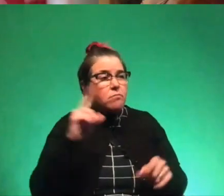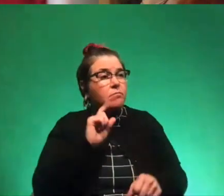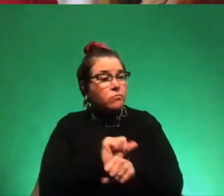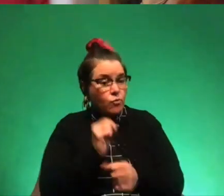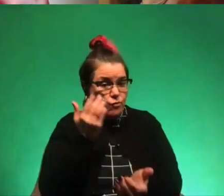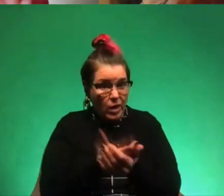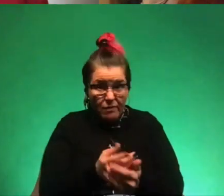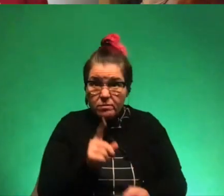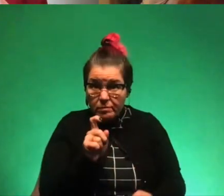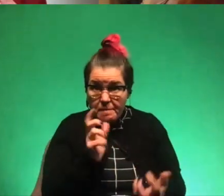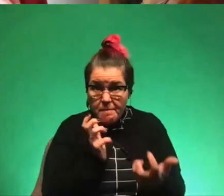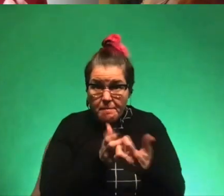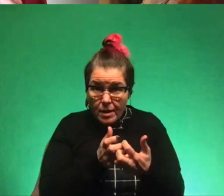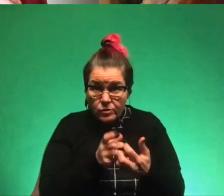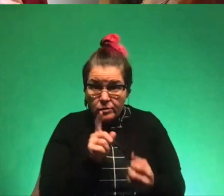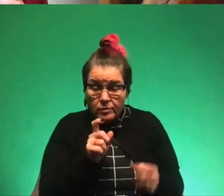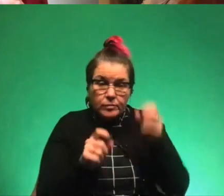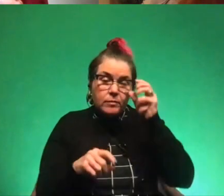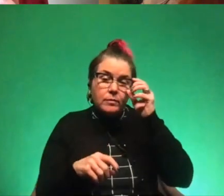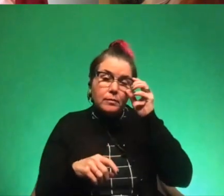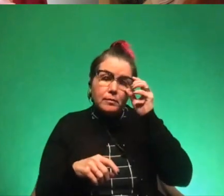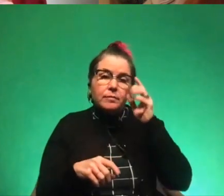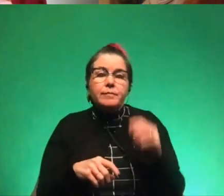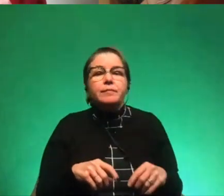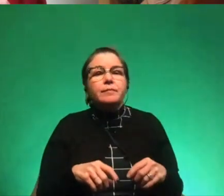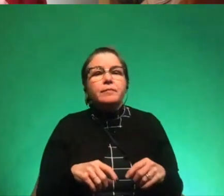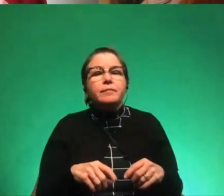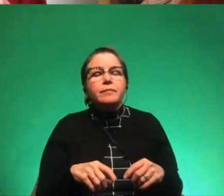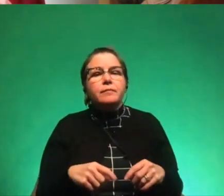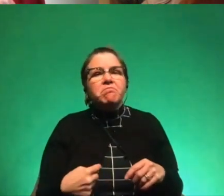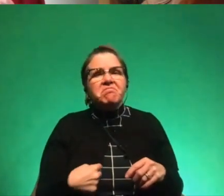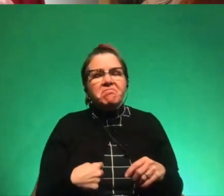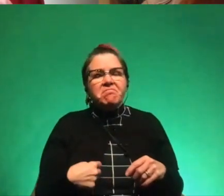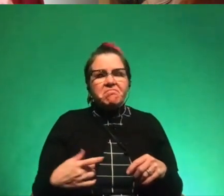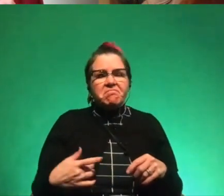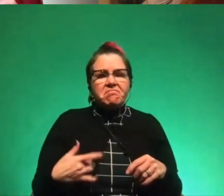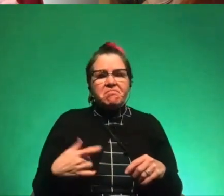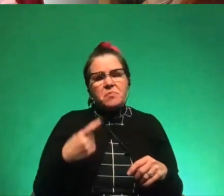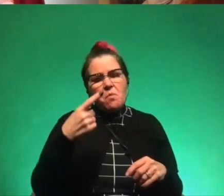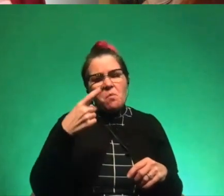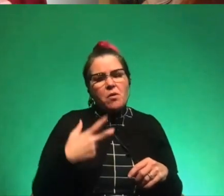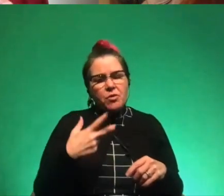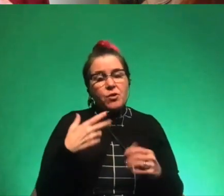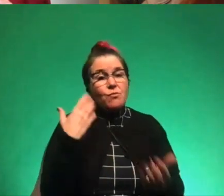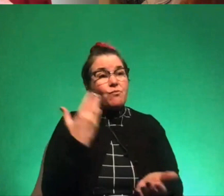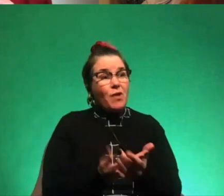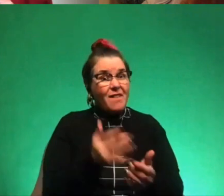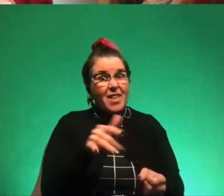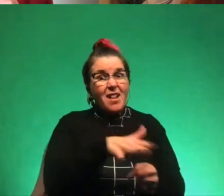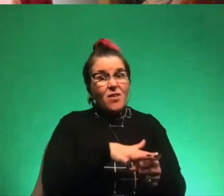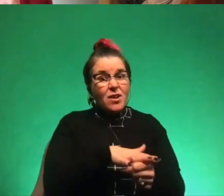know, does that marry up? And I reckon maybe a third of the time we'd get to a location and